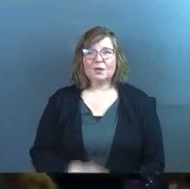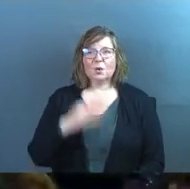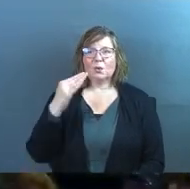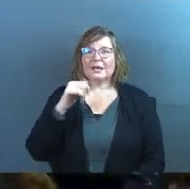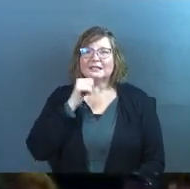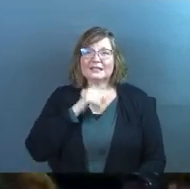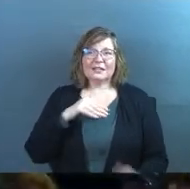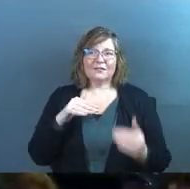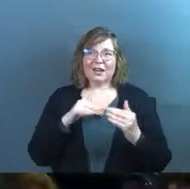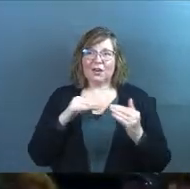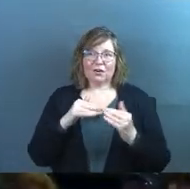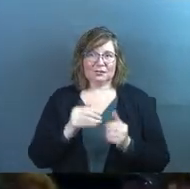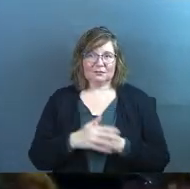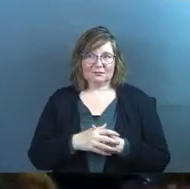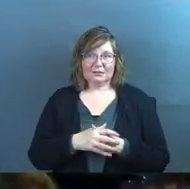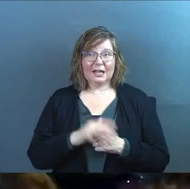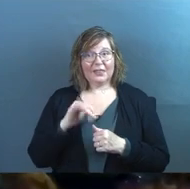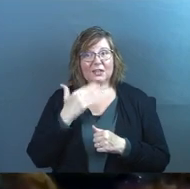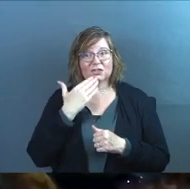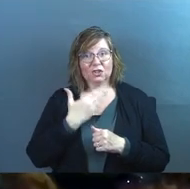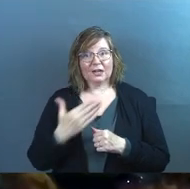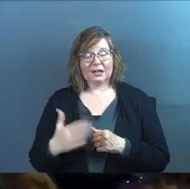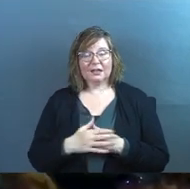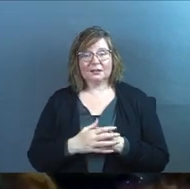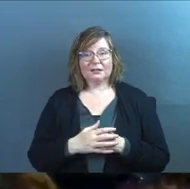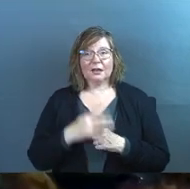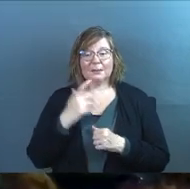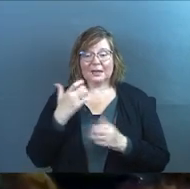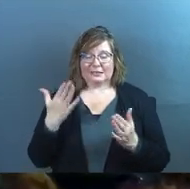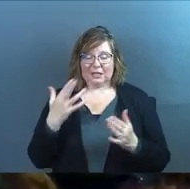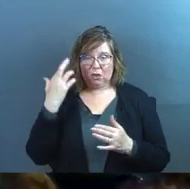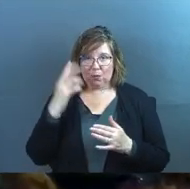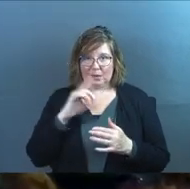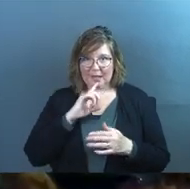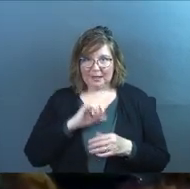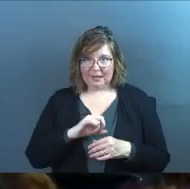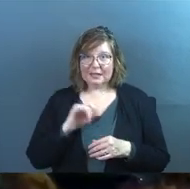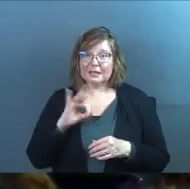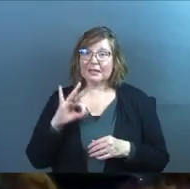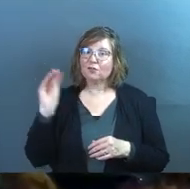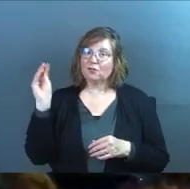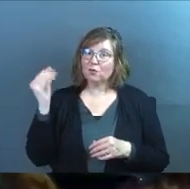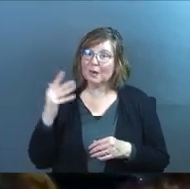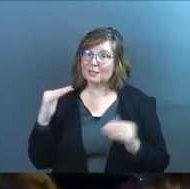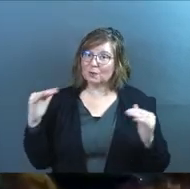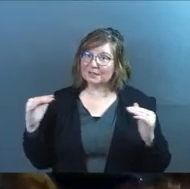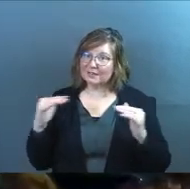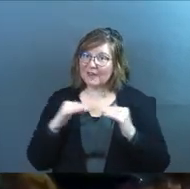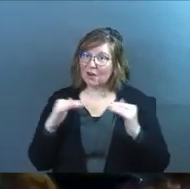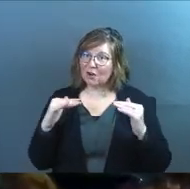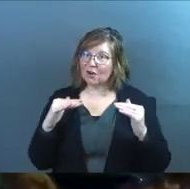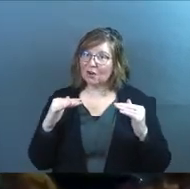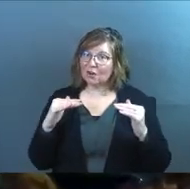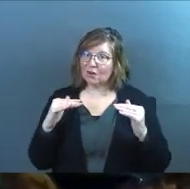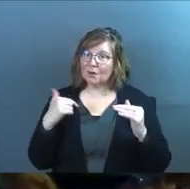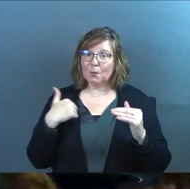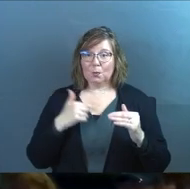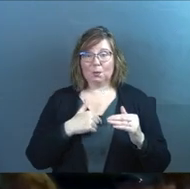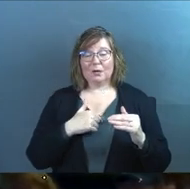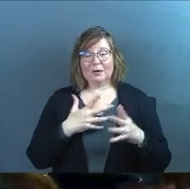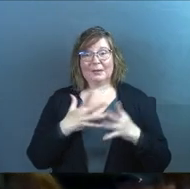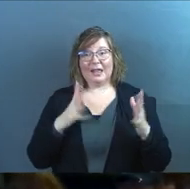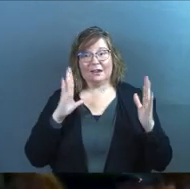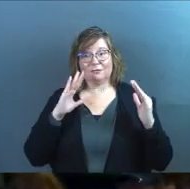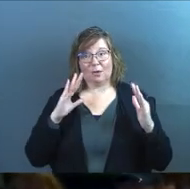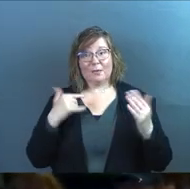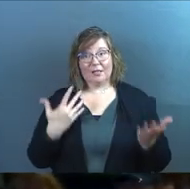Grace isn't fair. And that's a good thing. Because here's the reality. If grace was fair, we would be in a